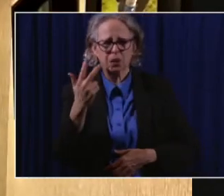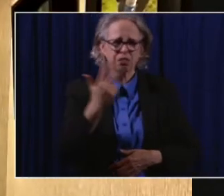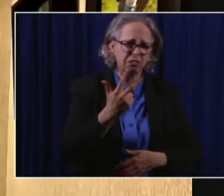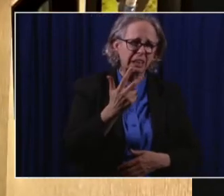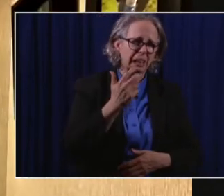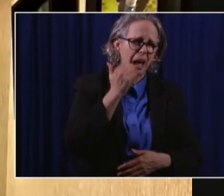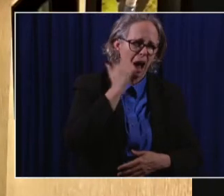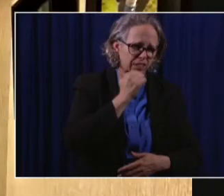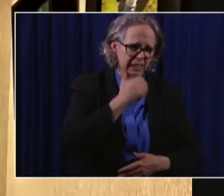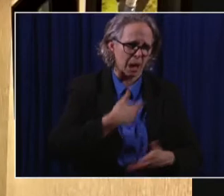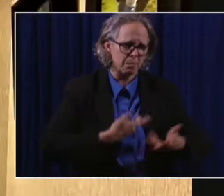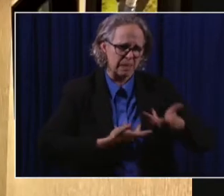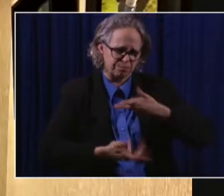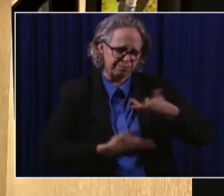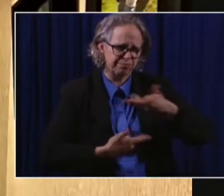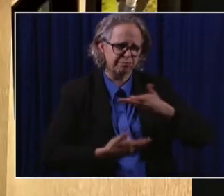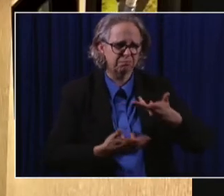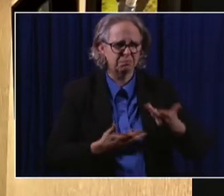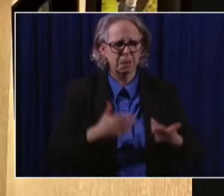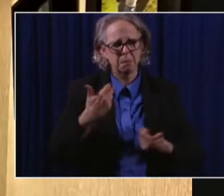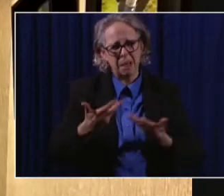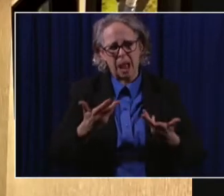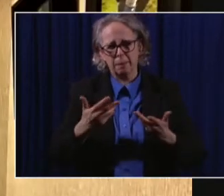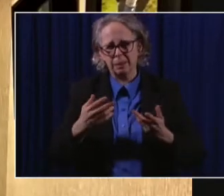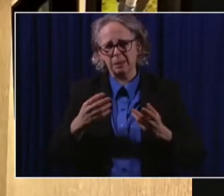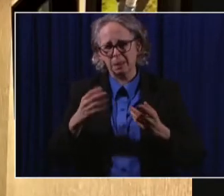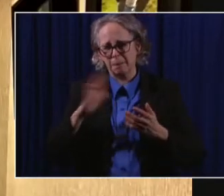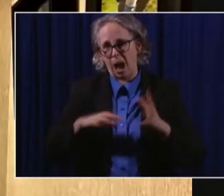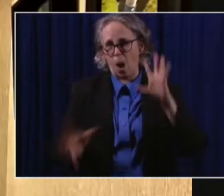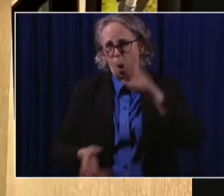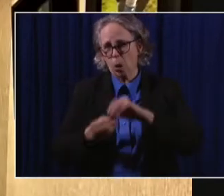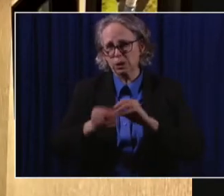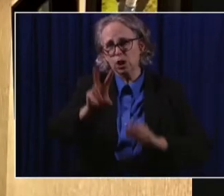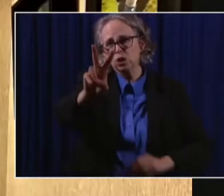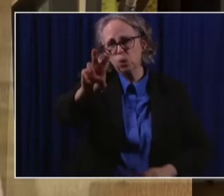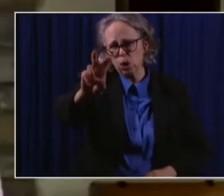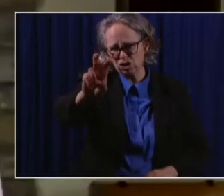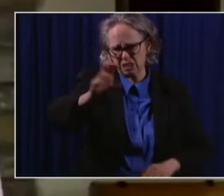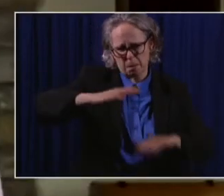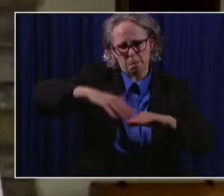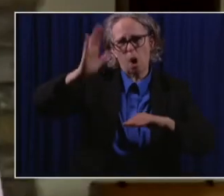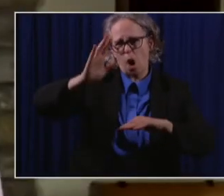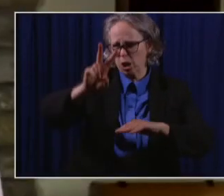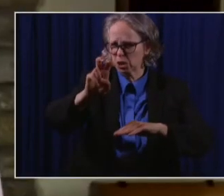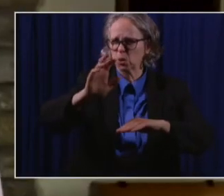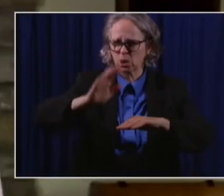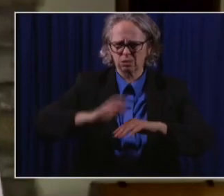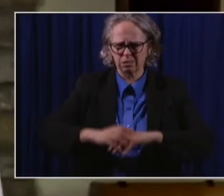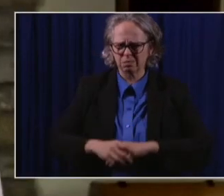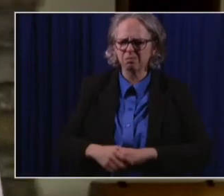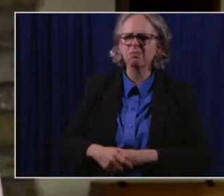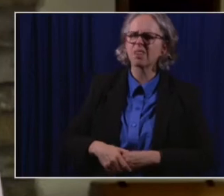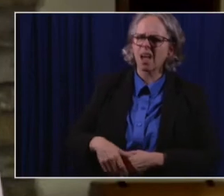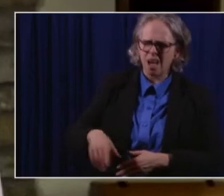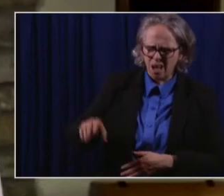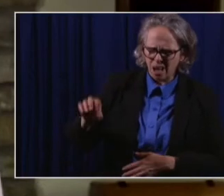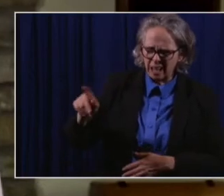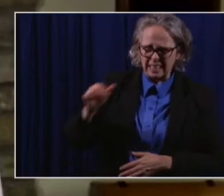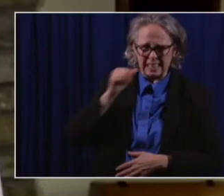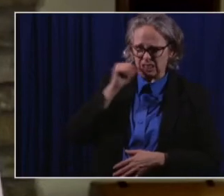probably over 200 people who've had it, who've been diagnosed. In yesterday's